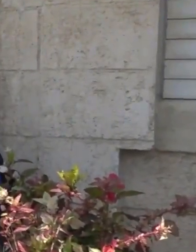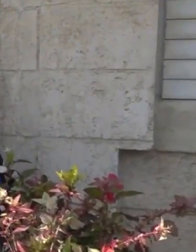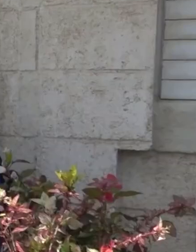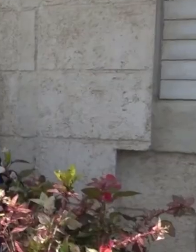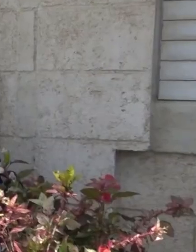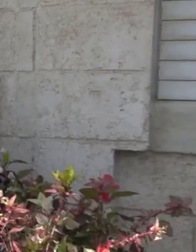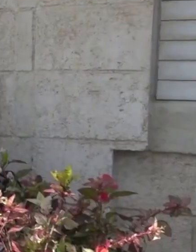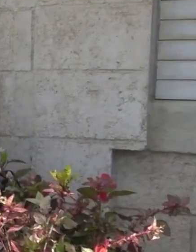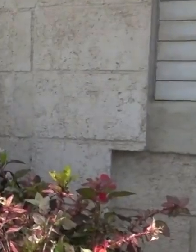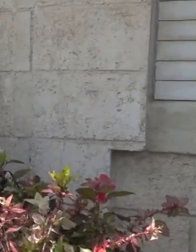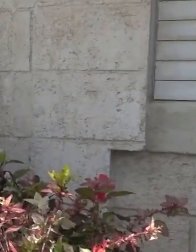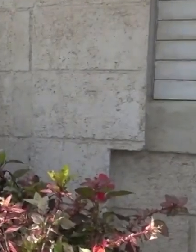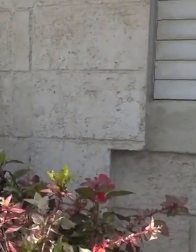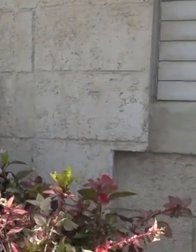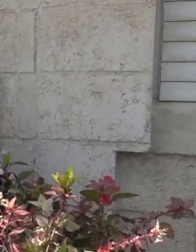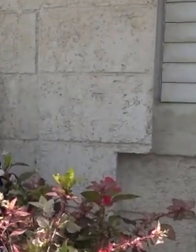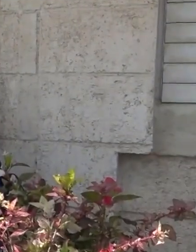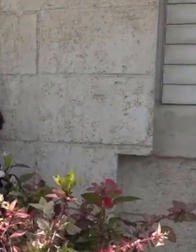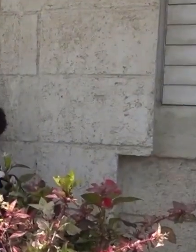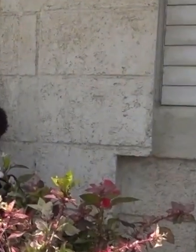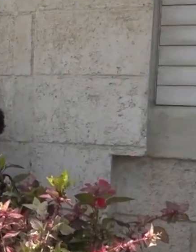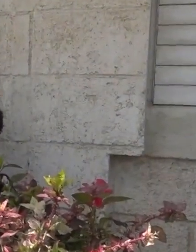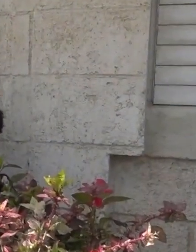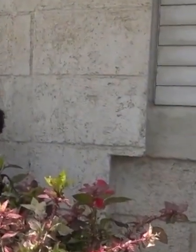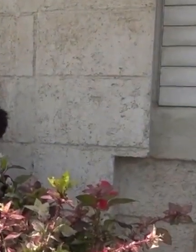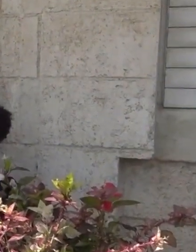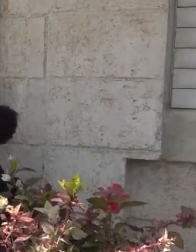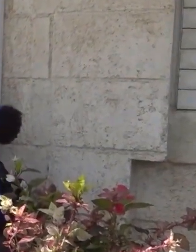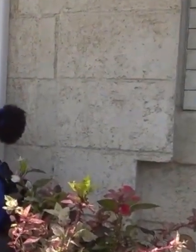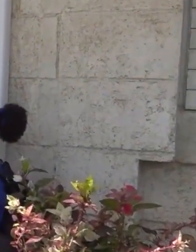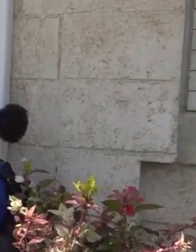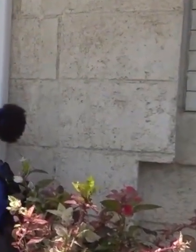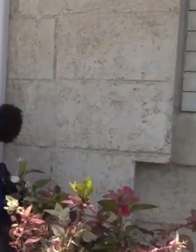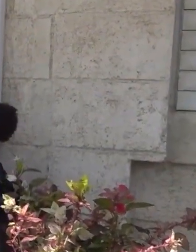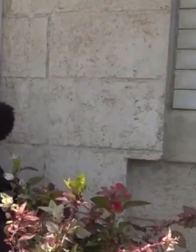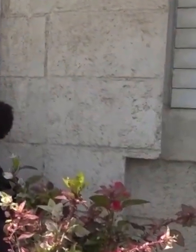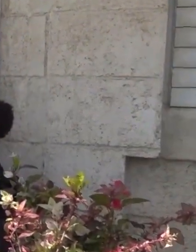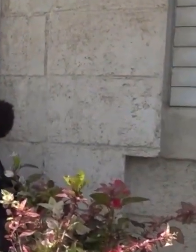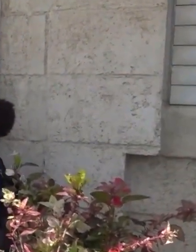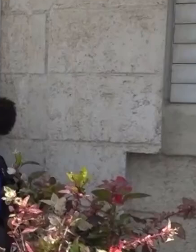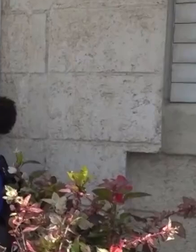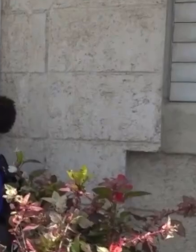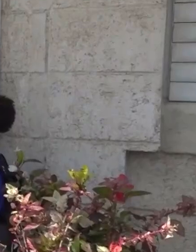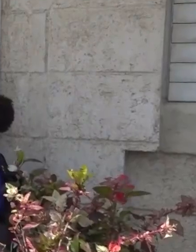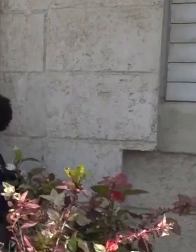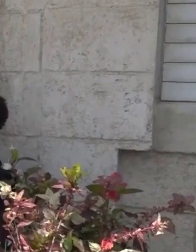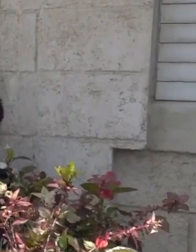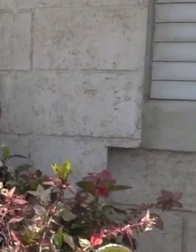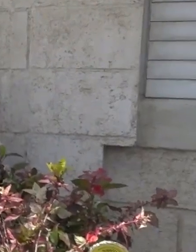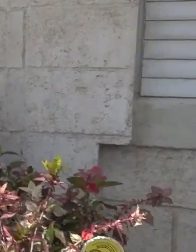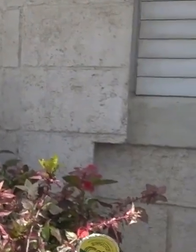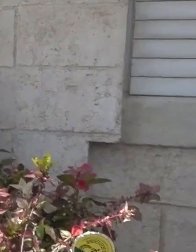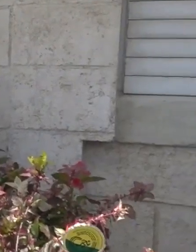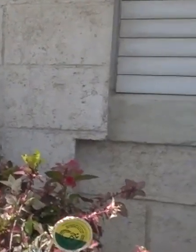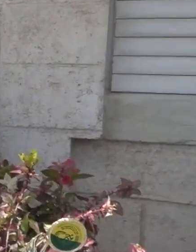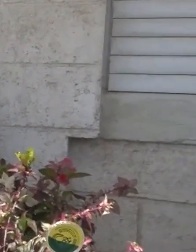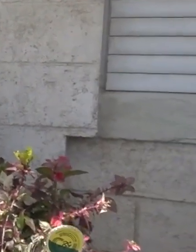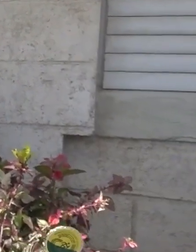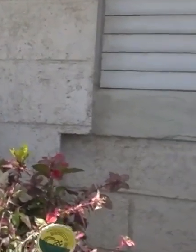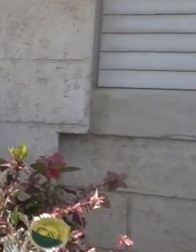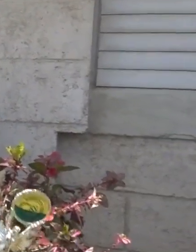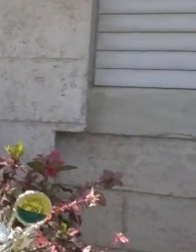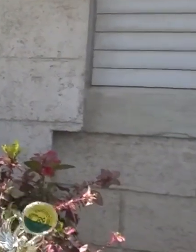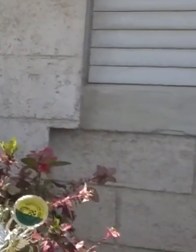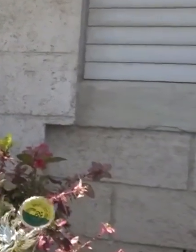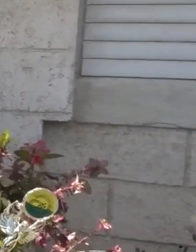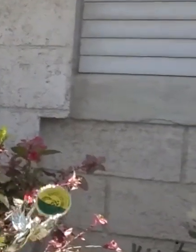and the school vibe? Obviously, Combermere, a rich school spirit. Talk to me about that and how important was it for you guys to win? Well,